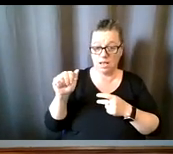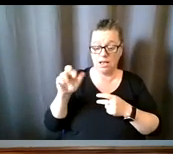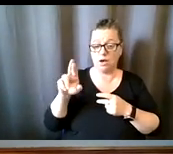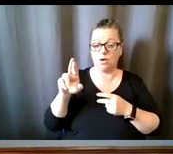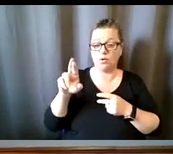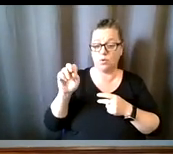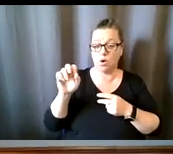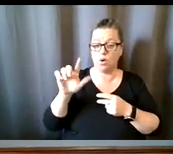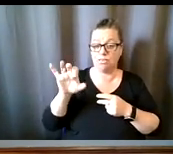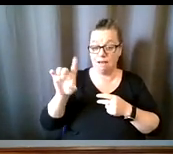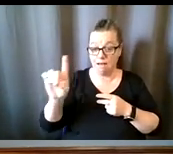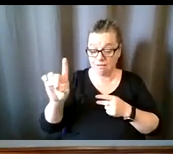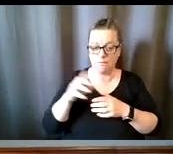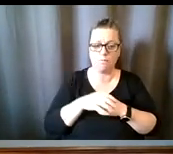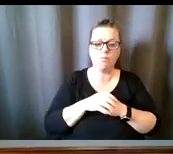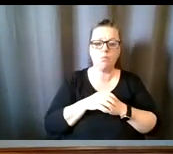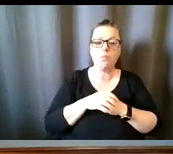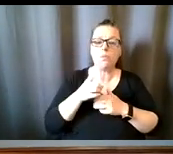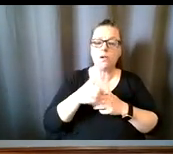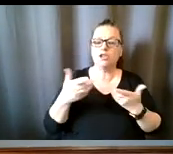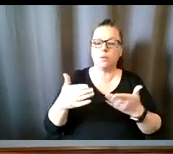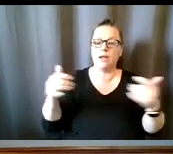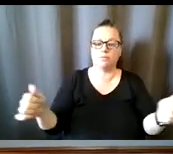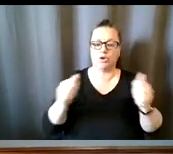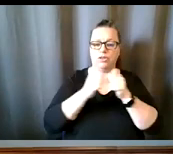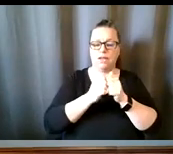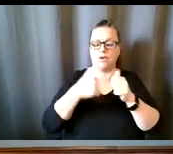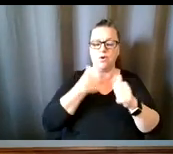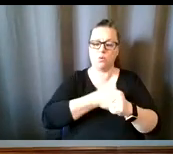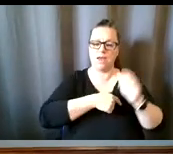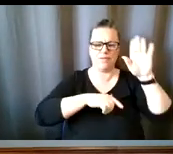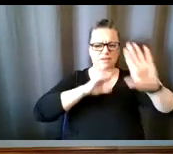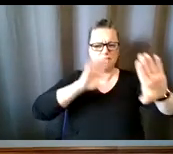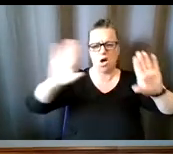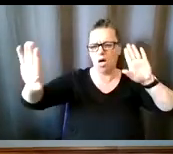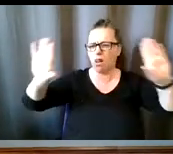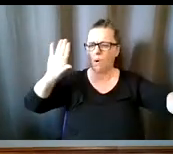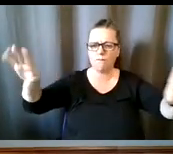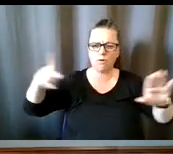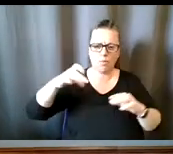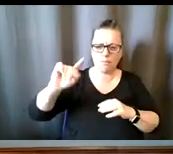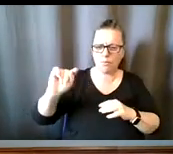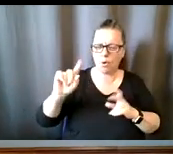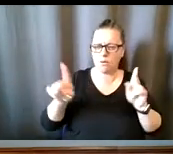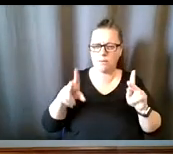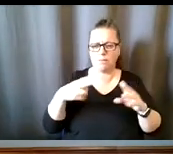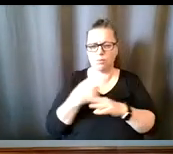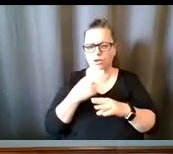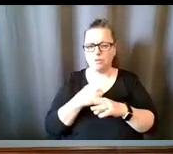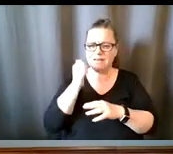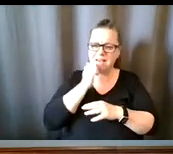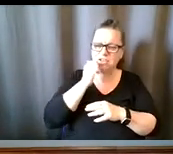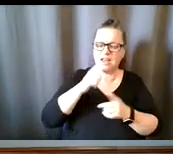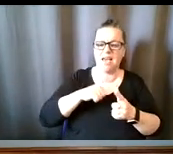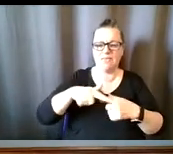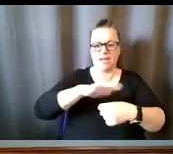Roland, she went ahead and put this together. And we had these all over the port. People were using it in daily stand-up, and then COVID hit, and